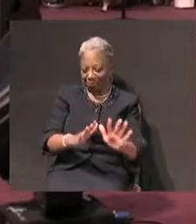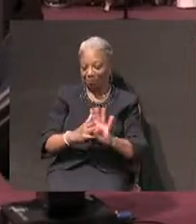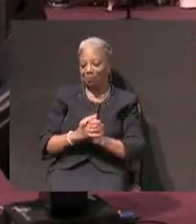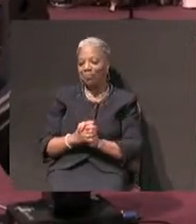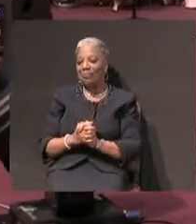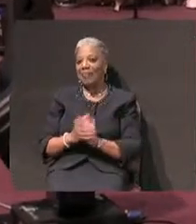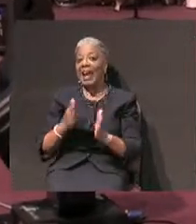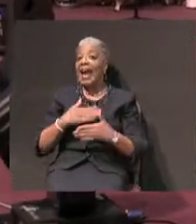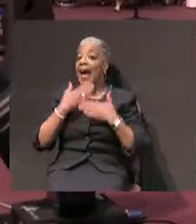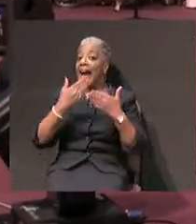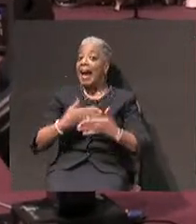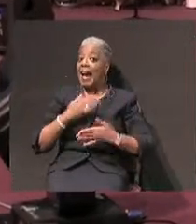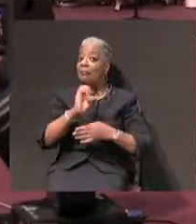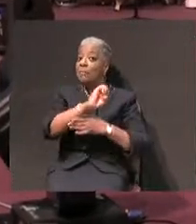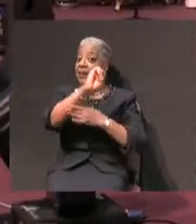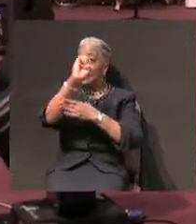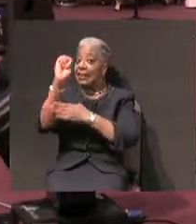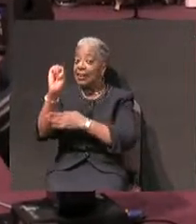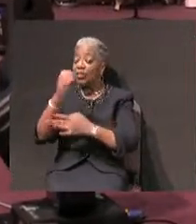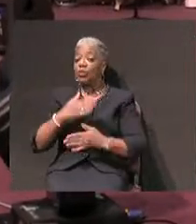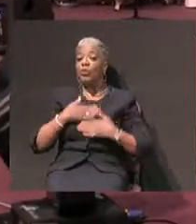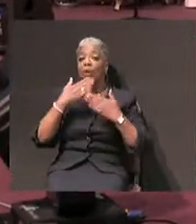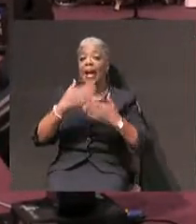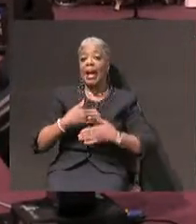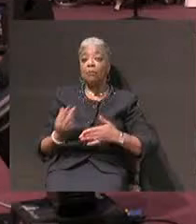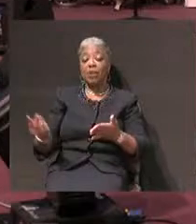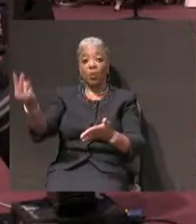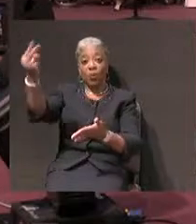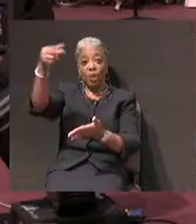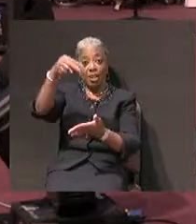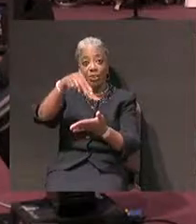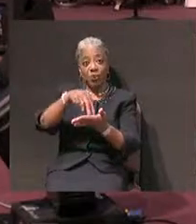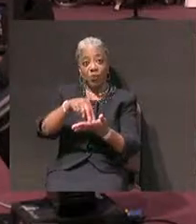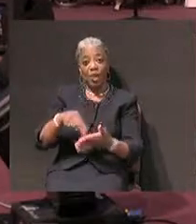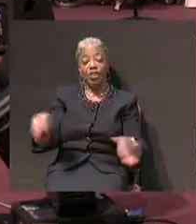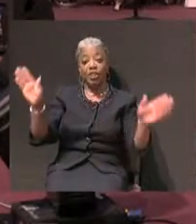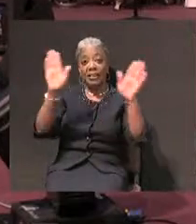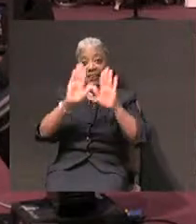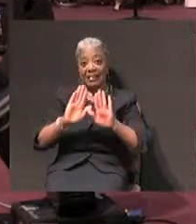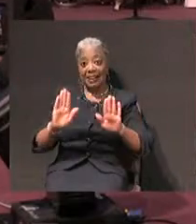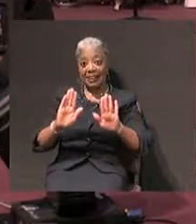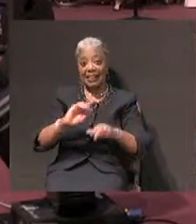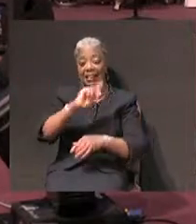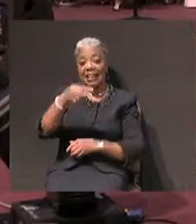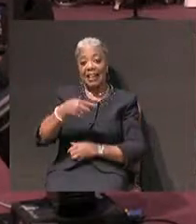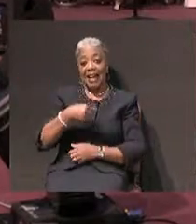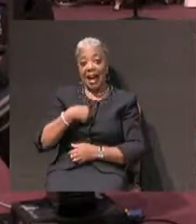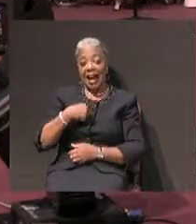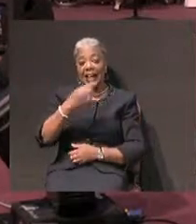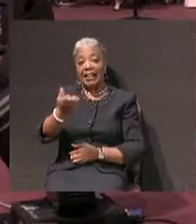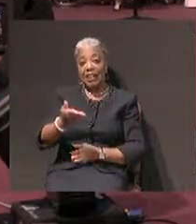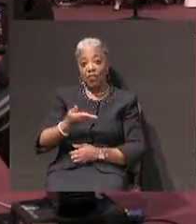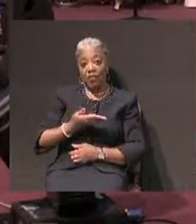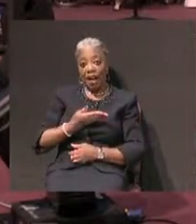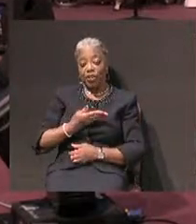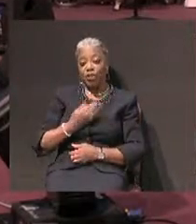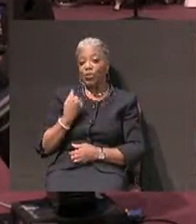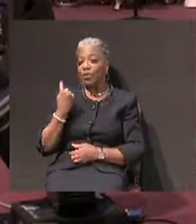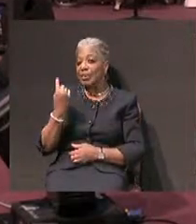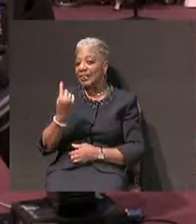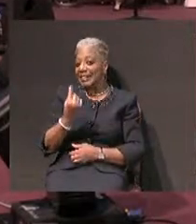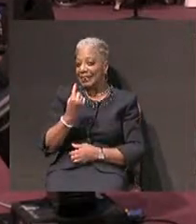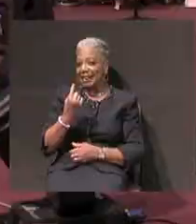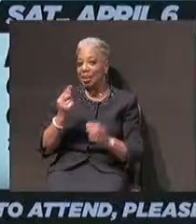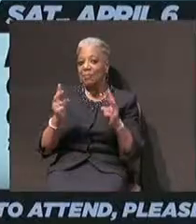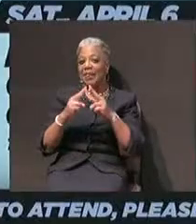everyone. Happy Resurrection. So glad to be here today. Well, I stand to invite you to something very special, and that is